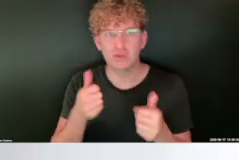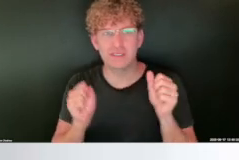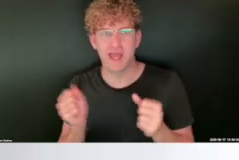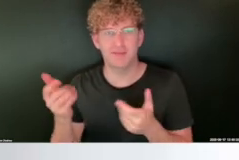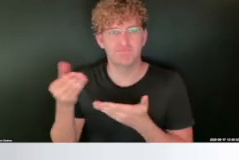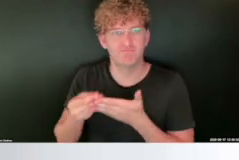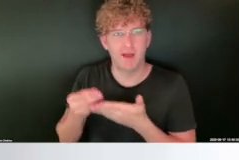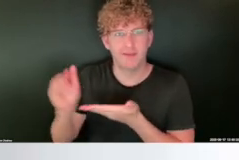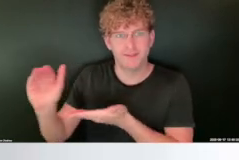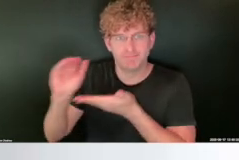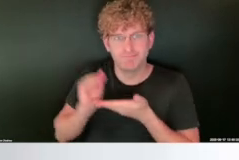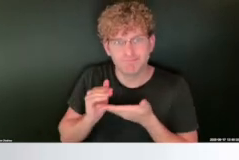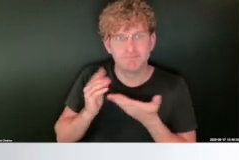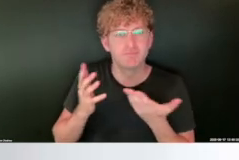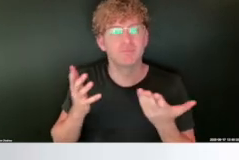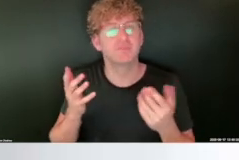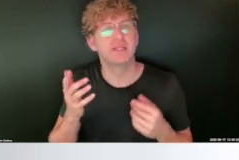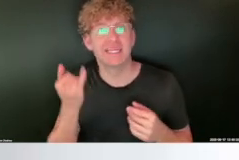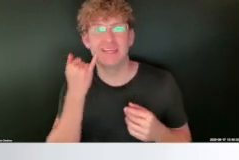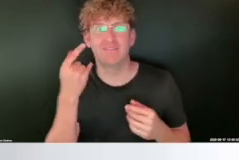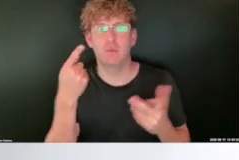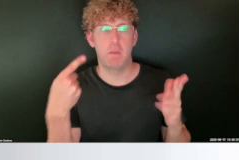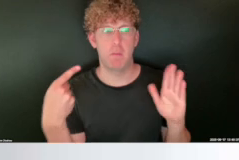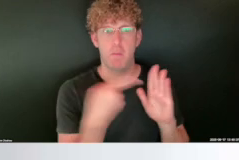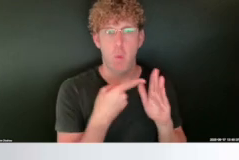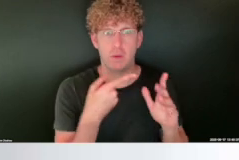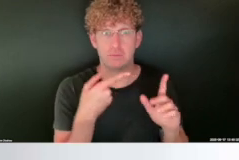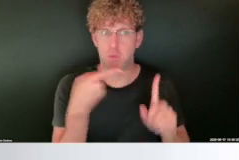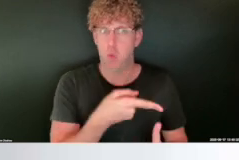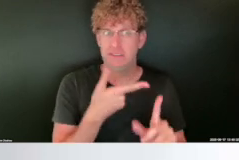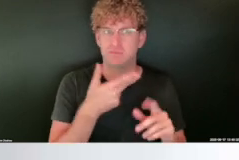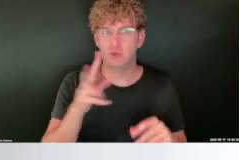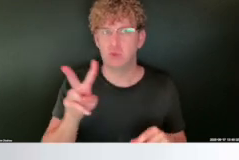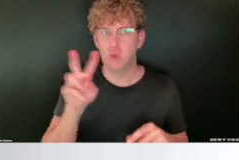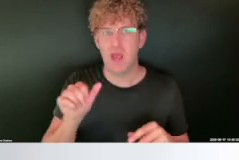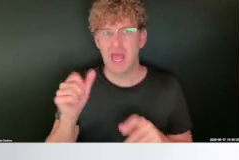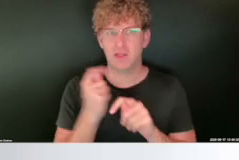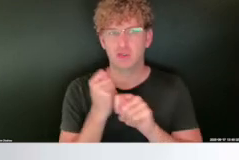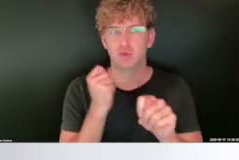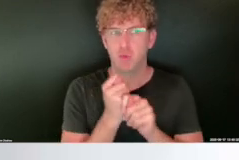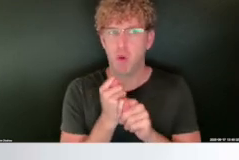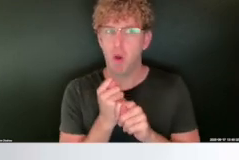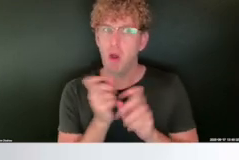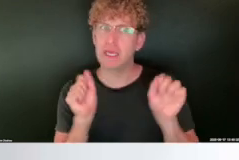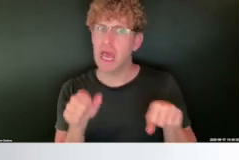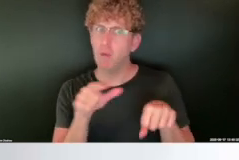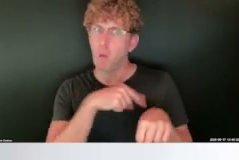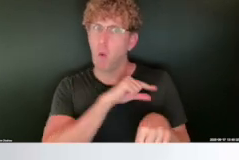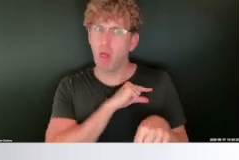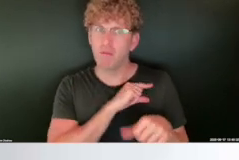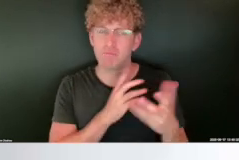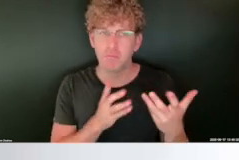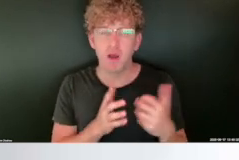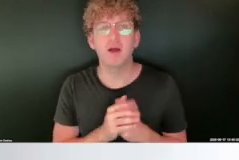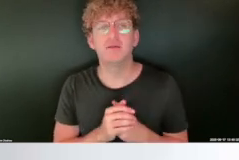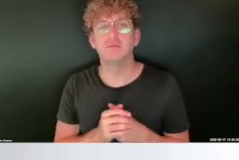those 2A trucks that are eligible for Clean Cars for All. No, I appreciate it. And if